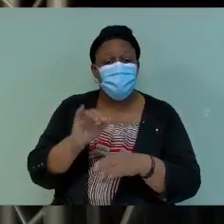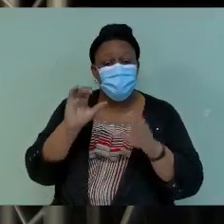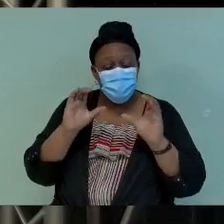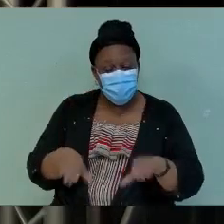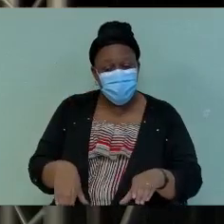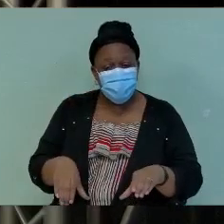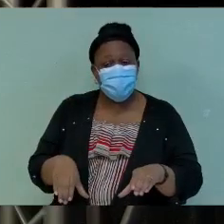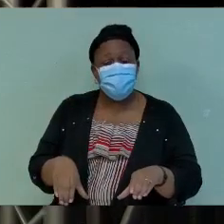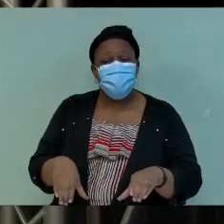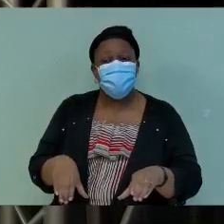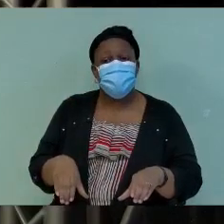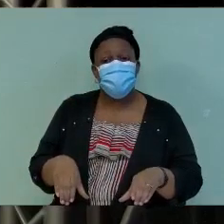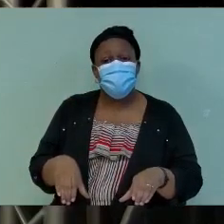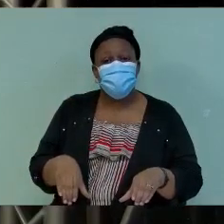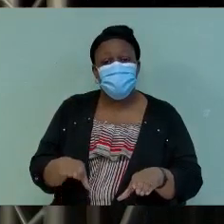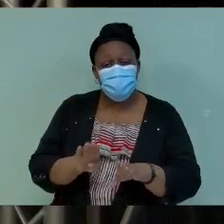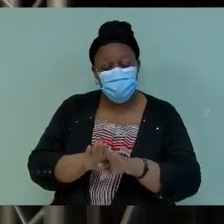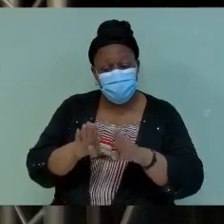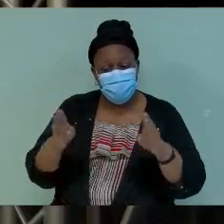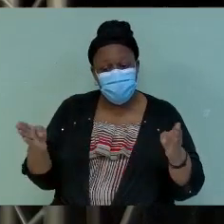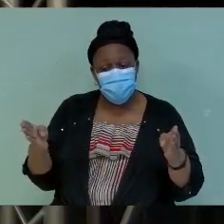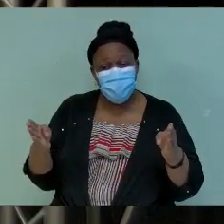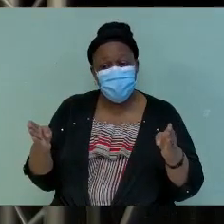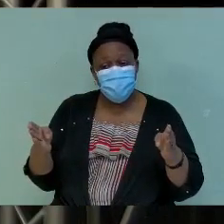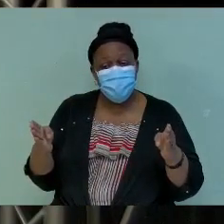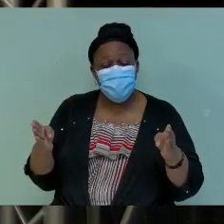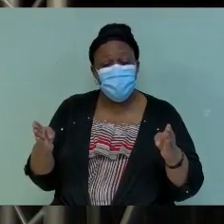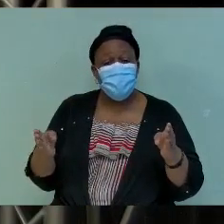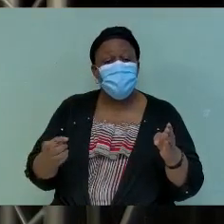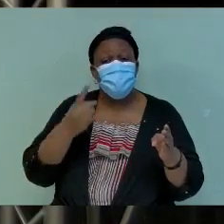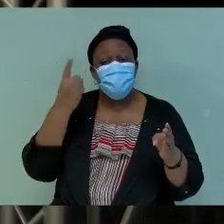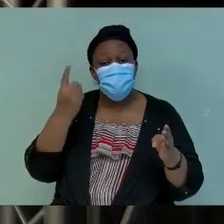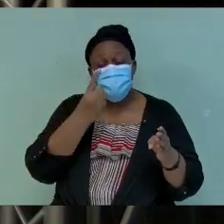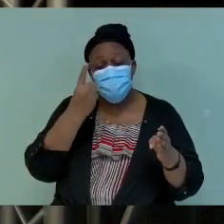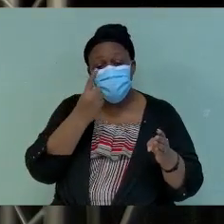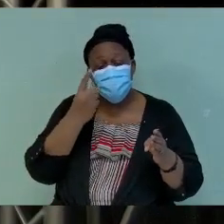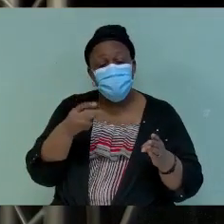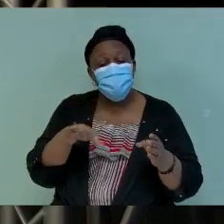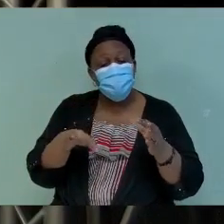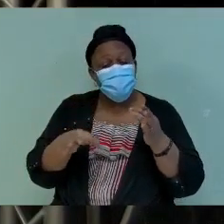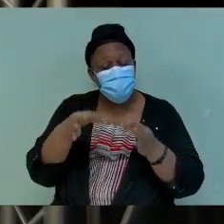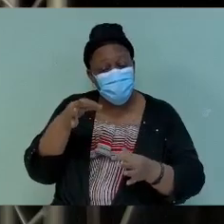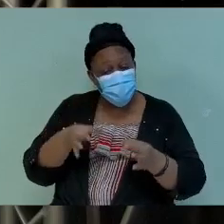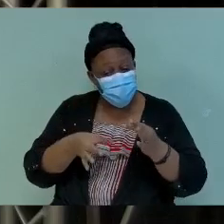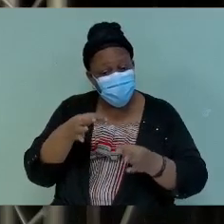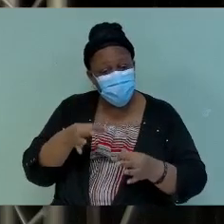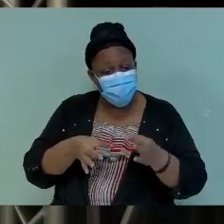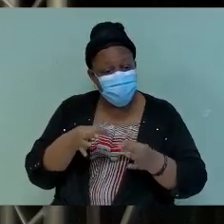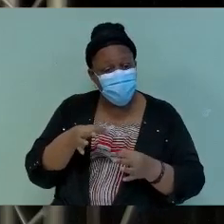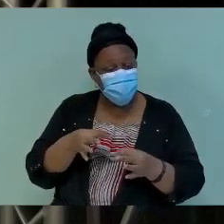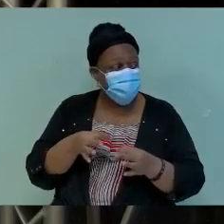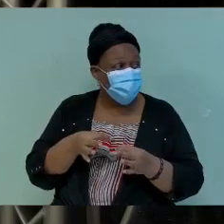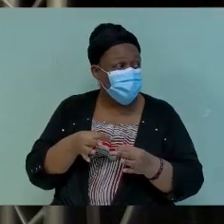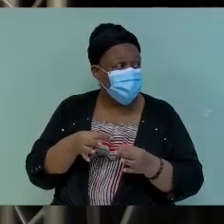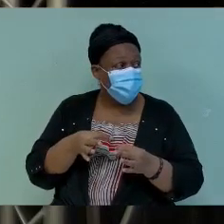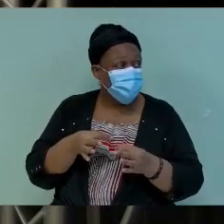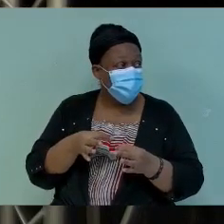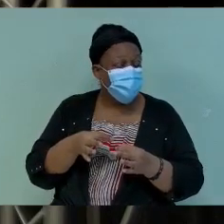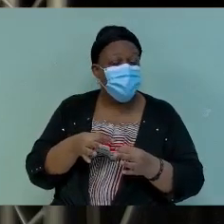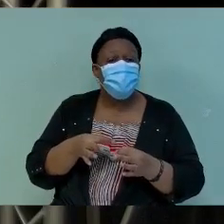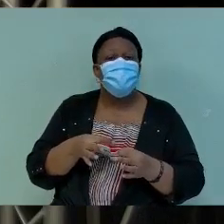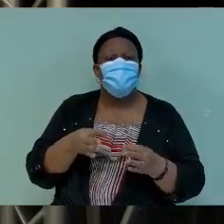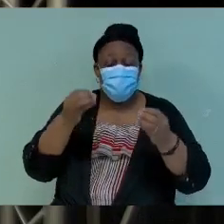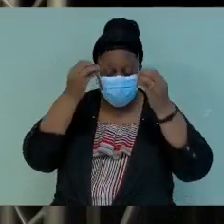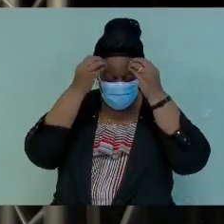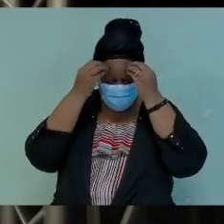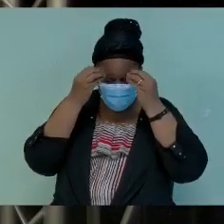operate may do so provided that the owner or operator of the business or enterprise shall adhere